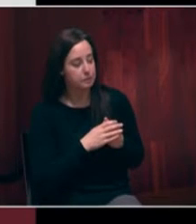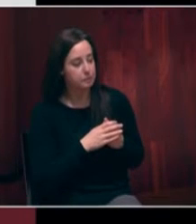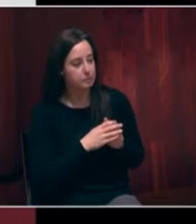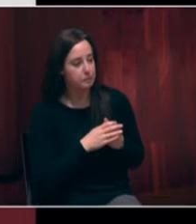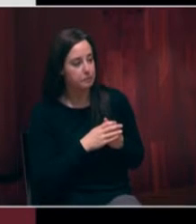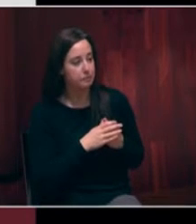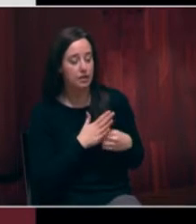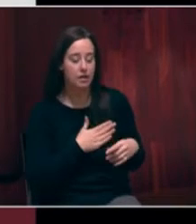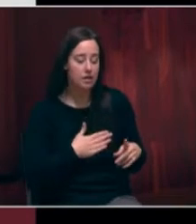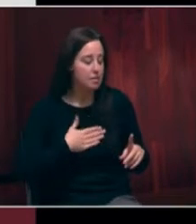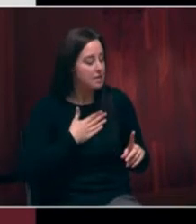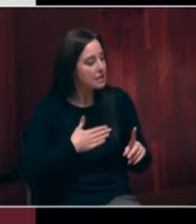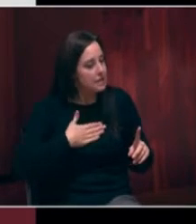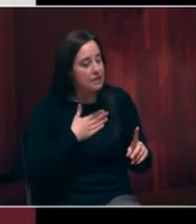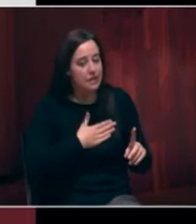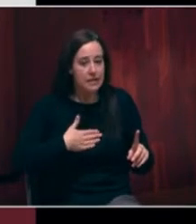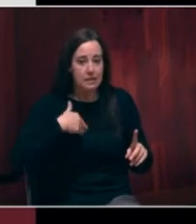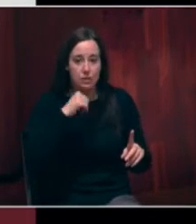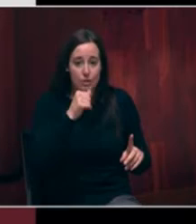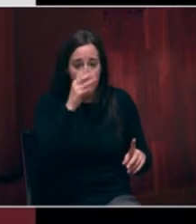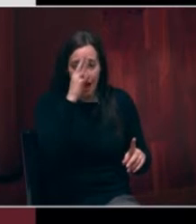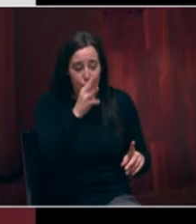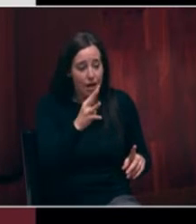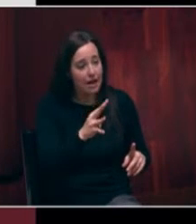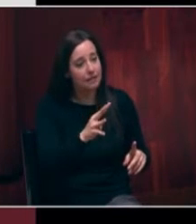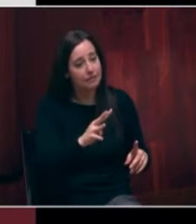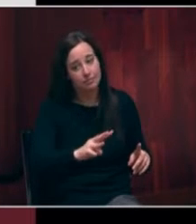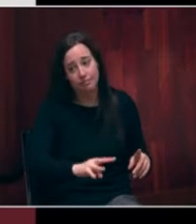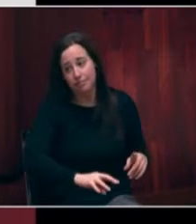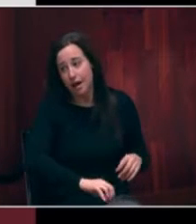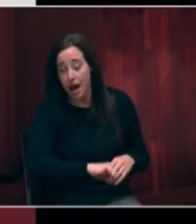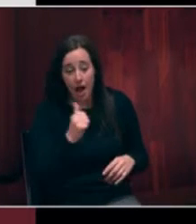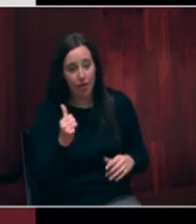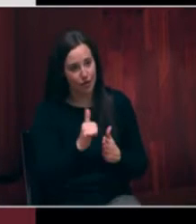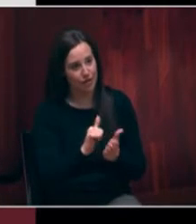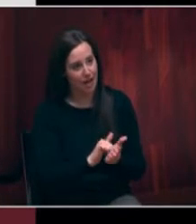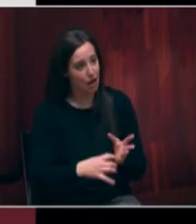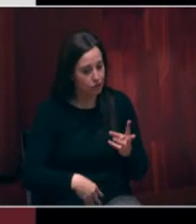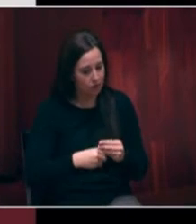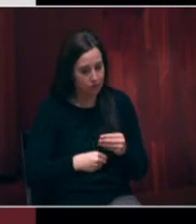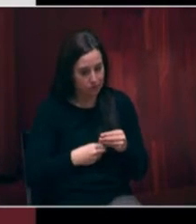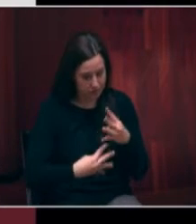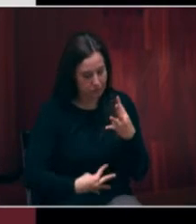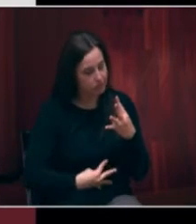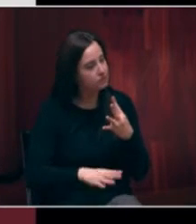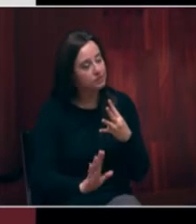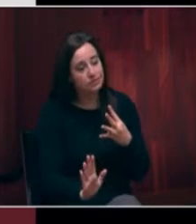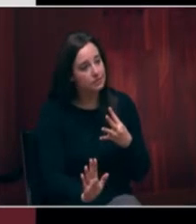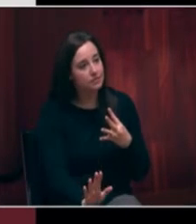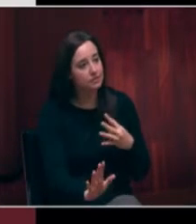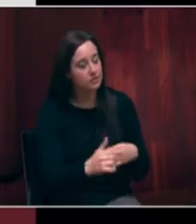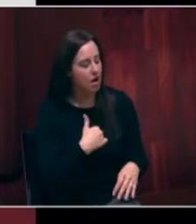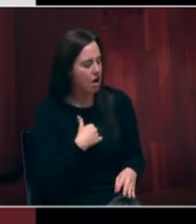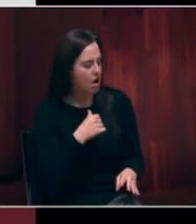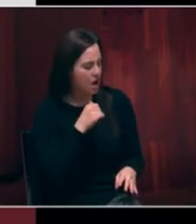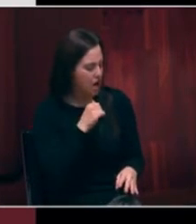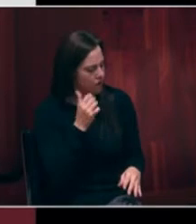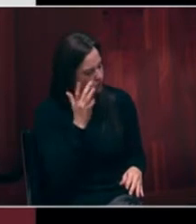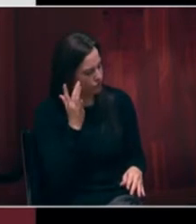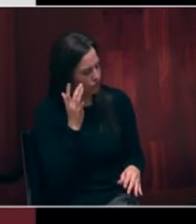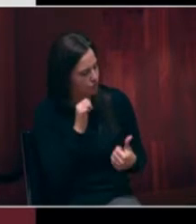please, please do not create another account, right? So you think, well, I don't remember my old account, I'll just create a new